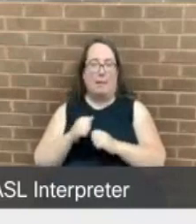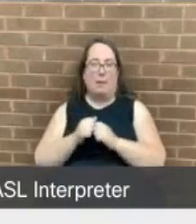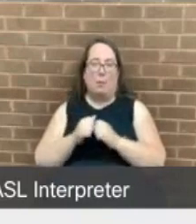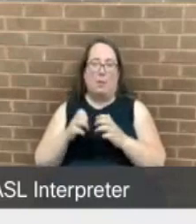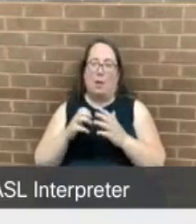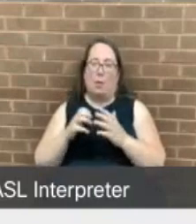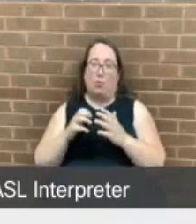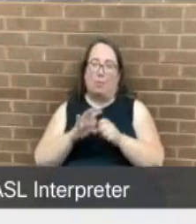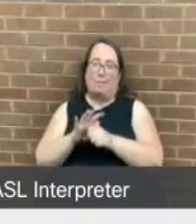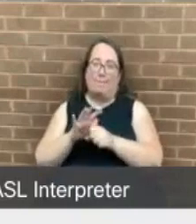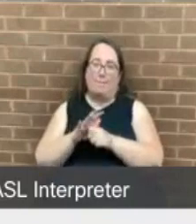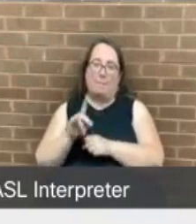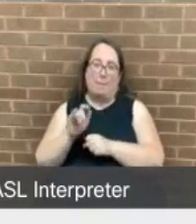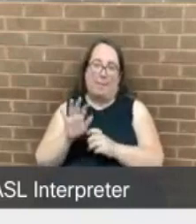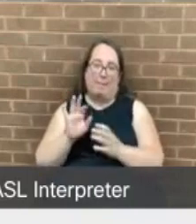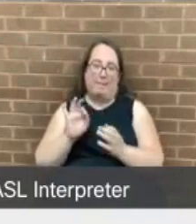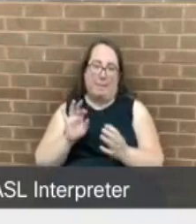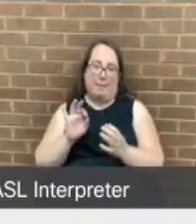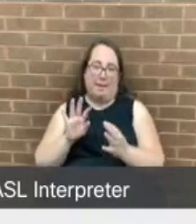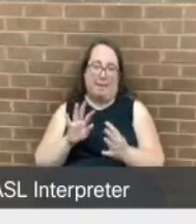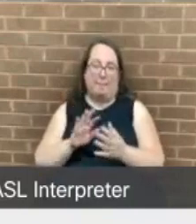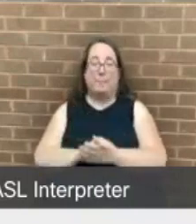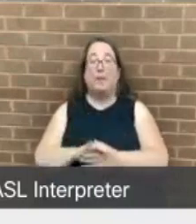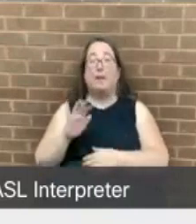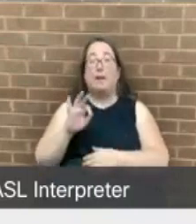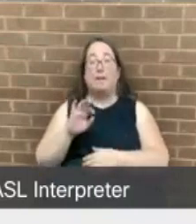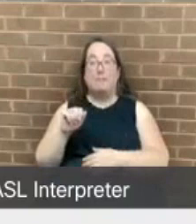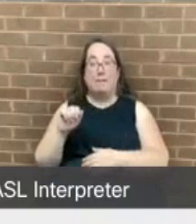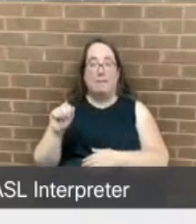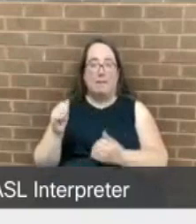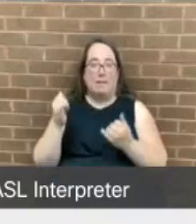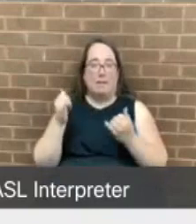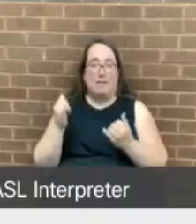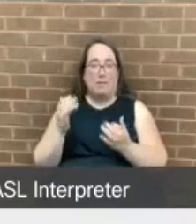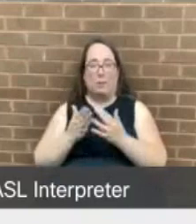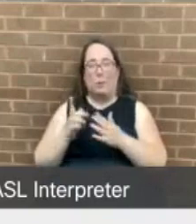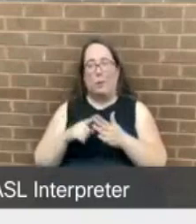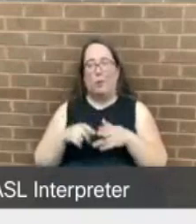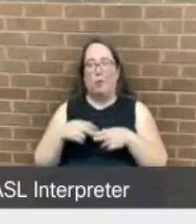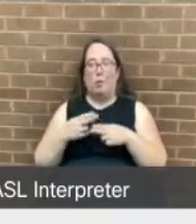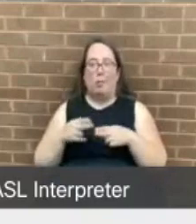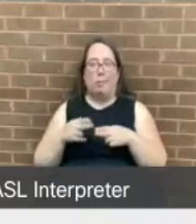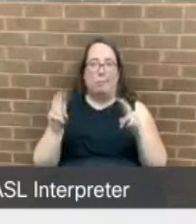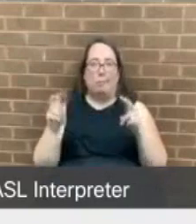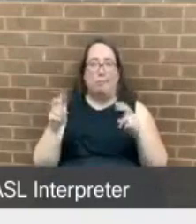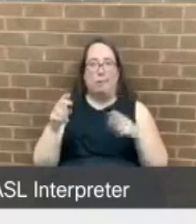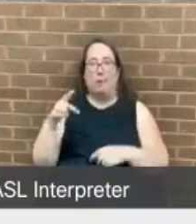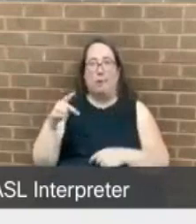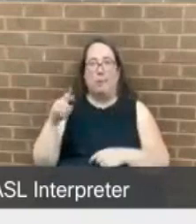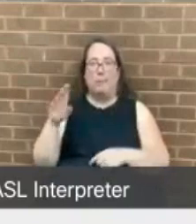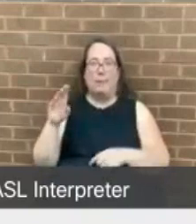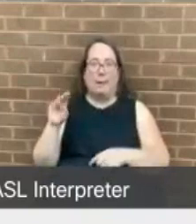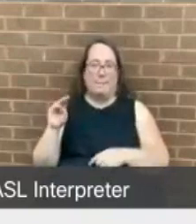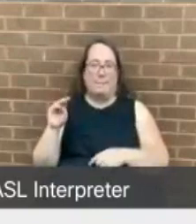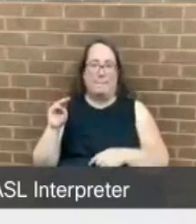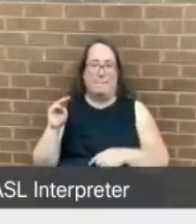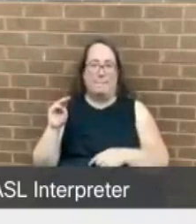public input. The FAA is now going through what it calls its PBN process,